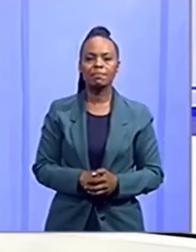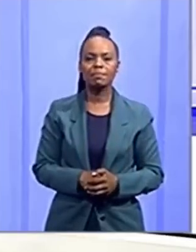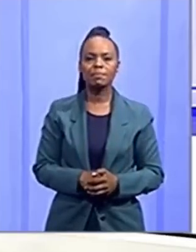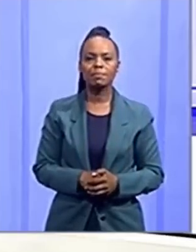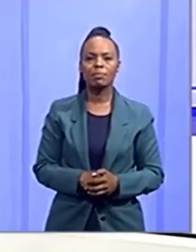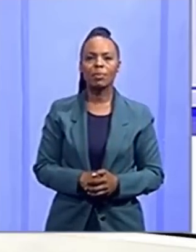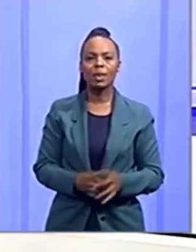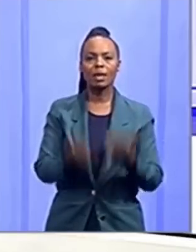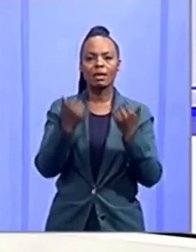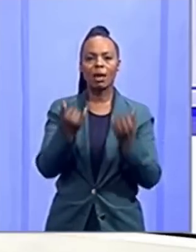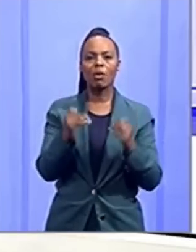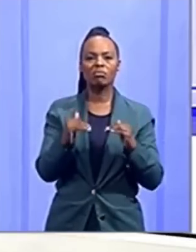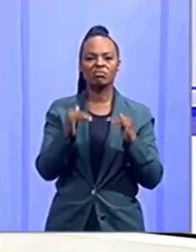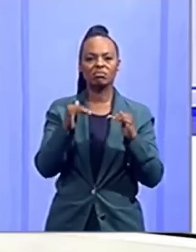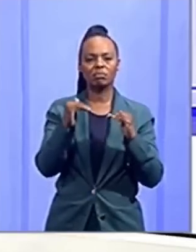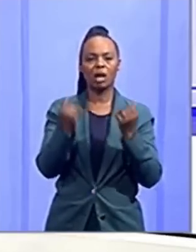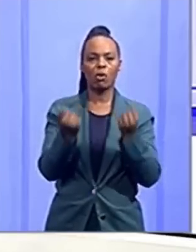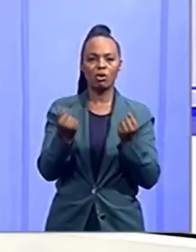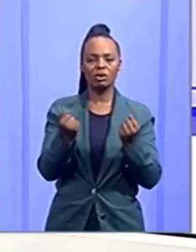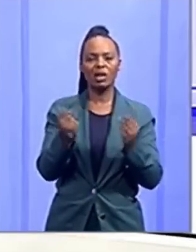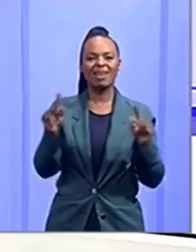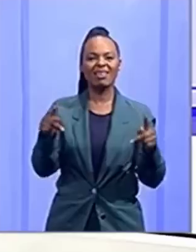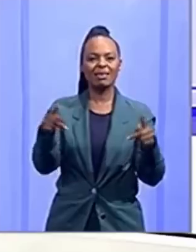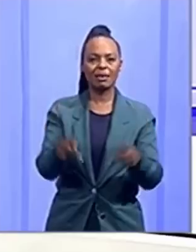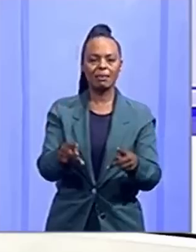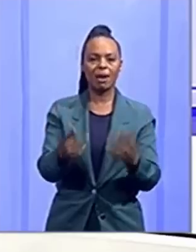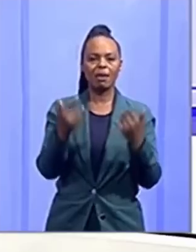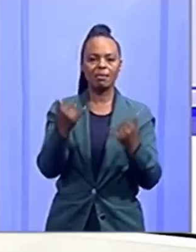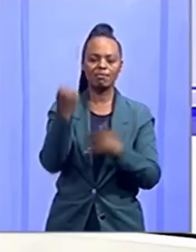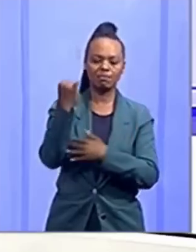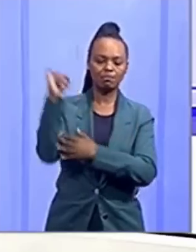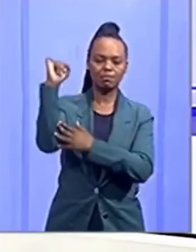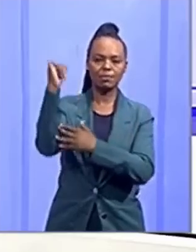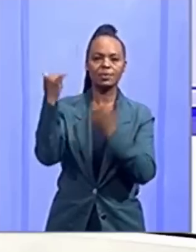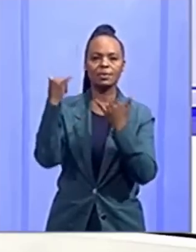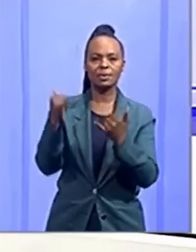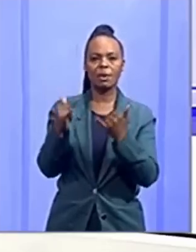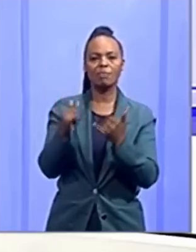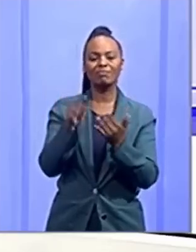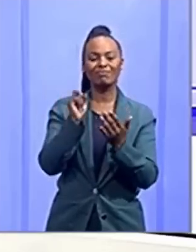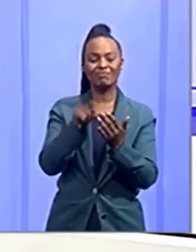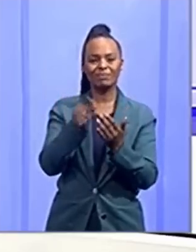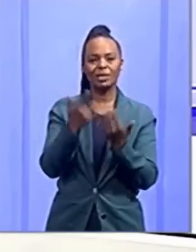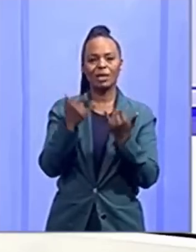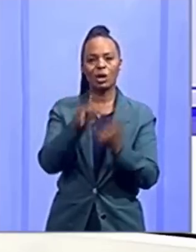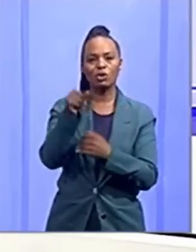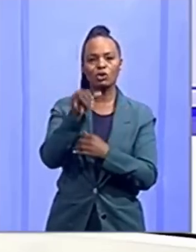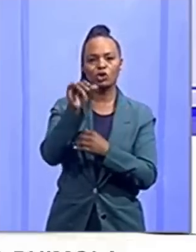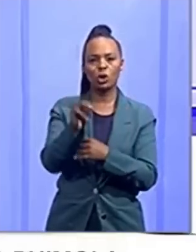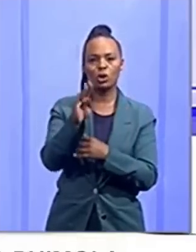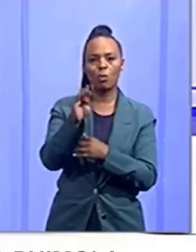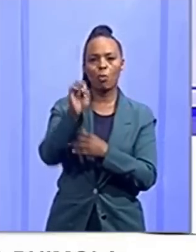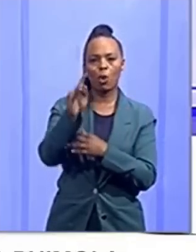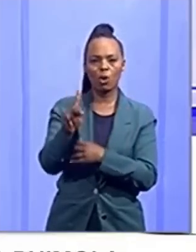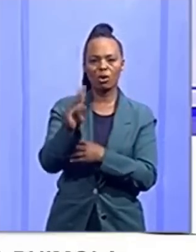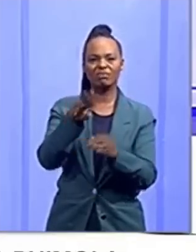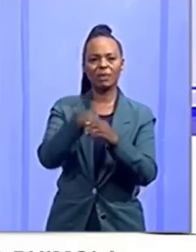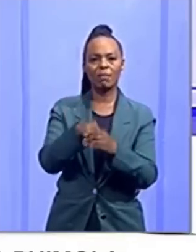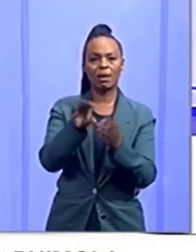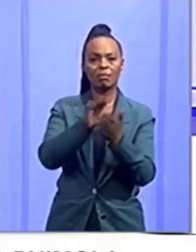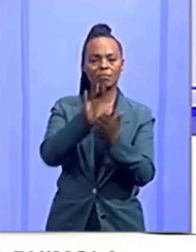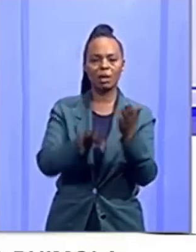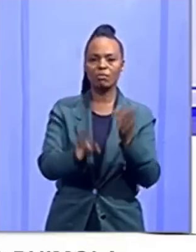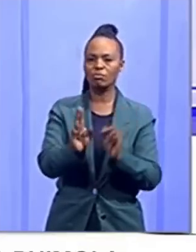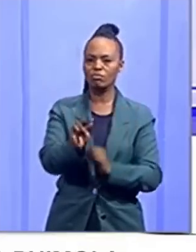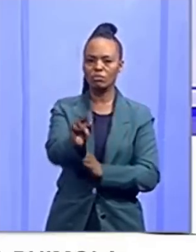Kgotlatshekelo ya Magistrata wa Kimberley gapetse thoko tshisinyo ya go ntsha mo lenaneng la kgotlatshekelo kgetsi e amang John Block